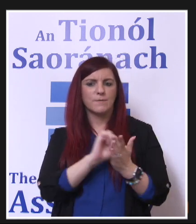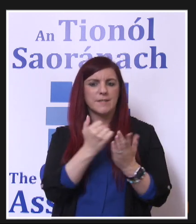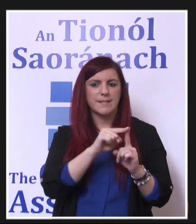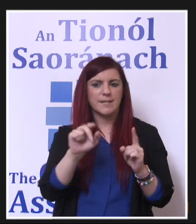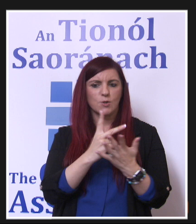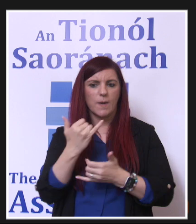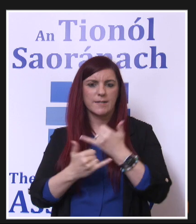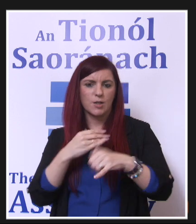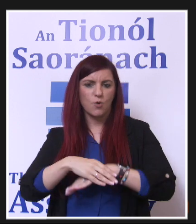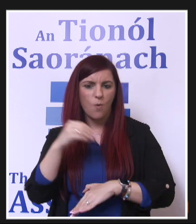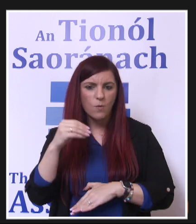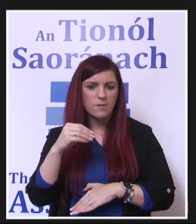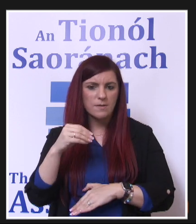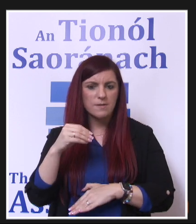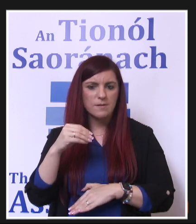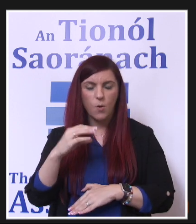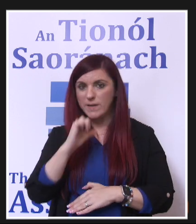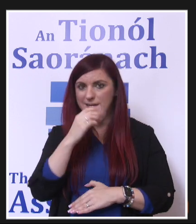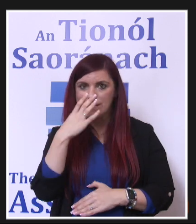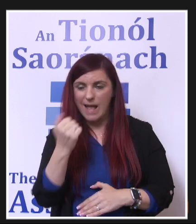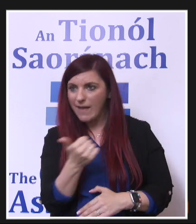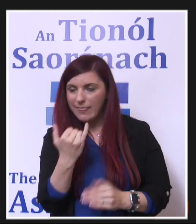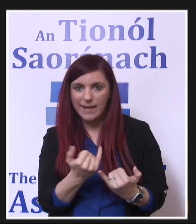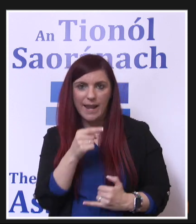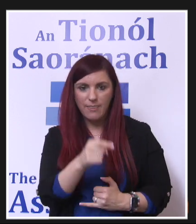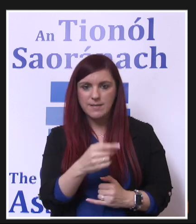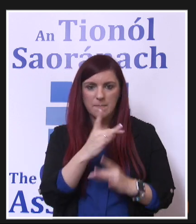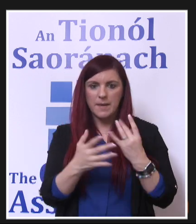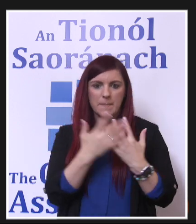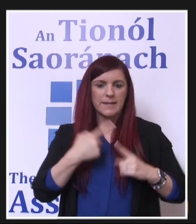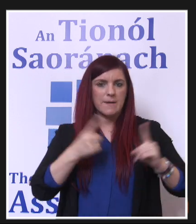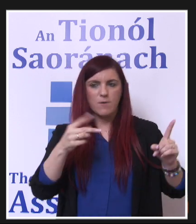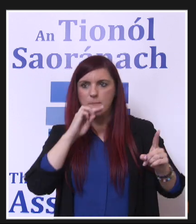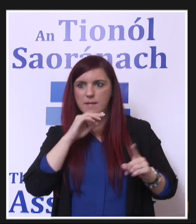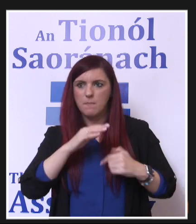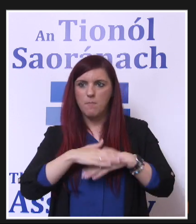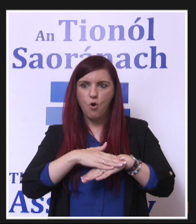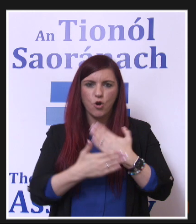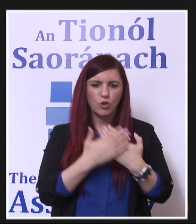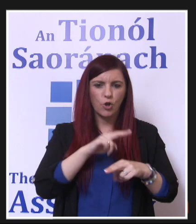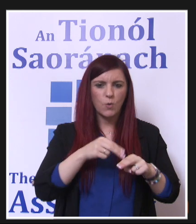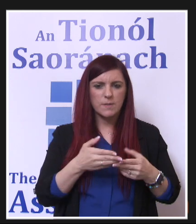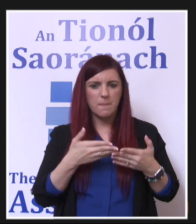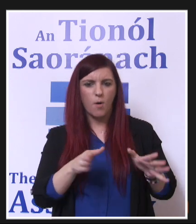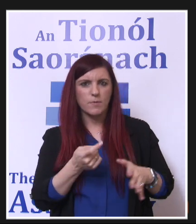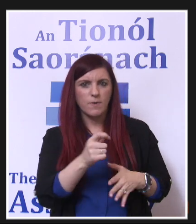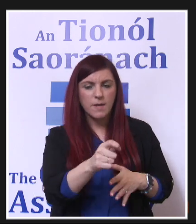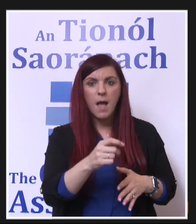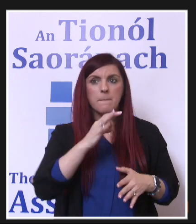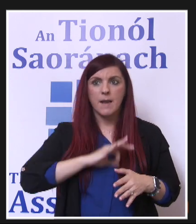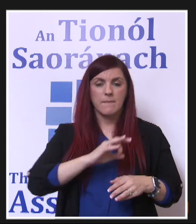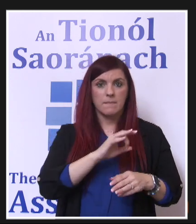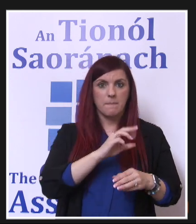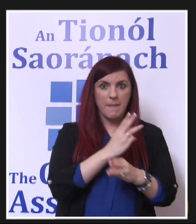cities have that kind of thing. We just didn't, and that's made that's very tangible and direct. It doesn't just benefit the kids; it benefits their parents as